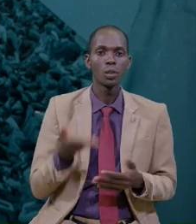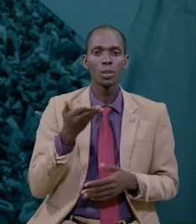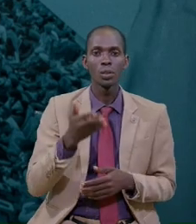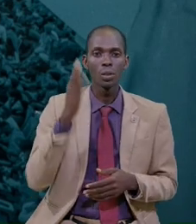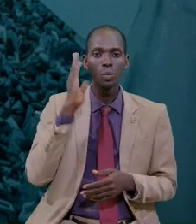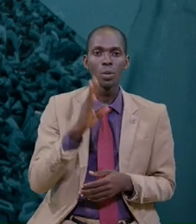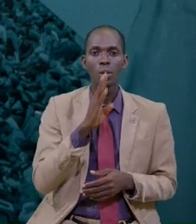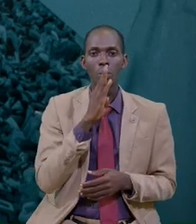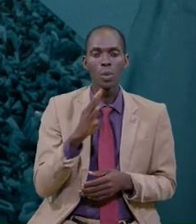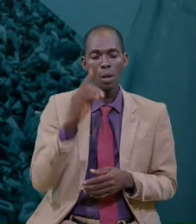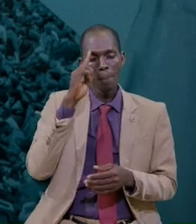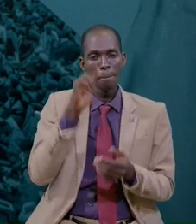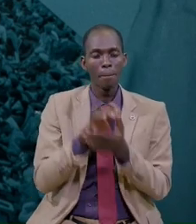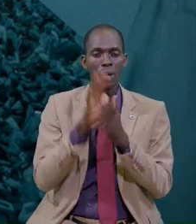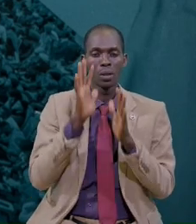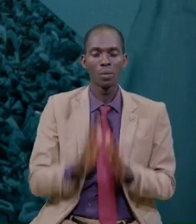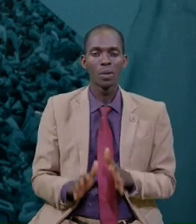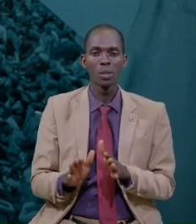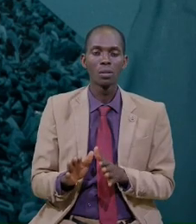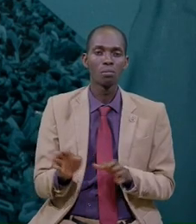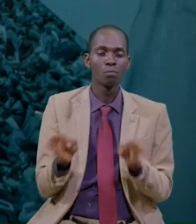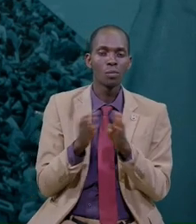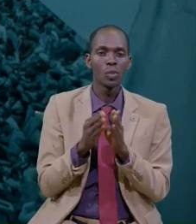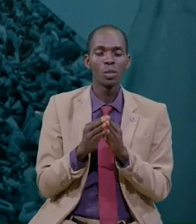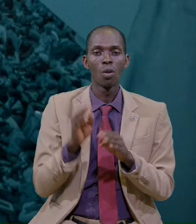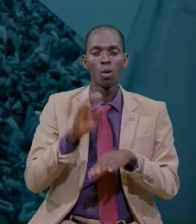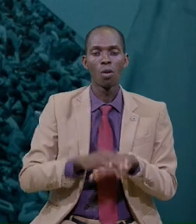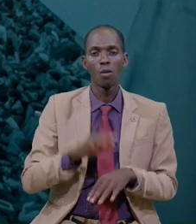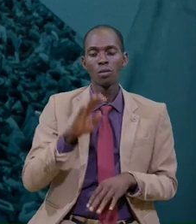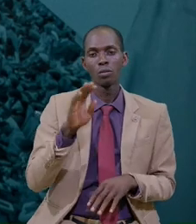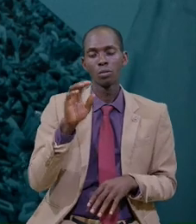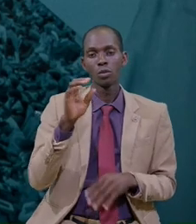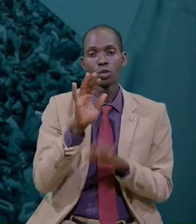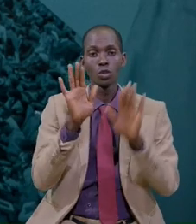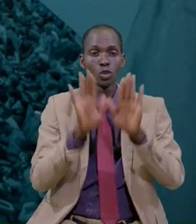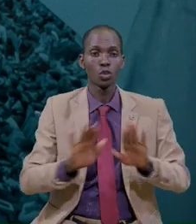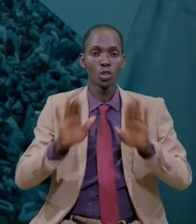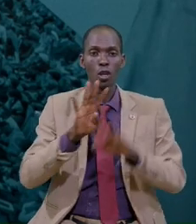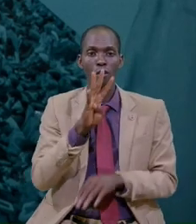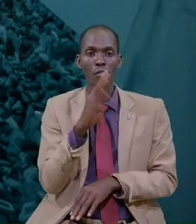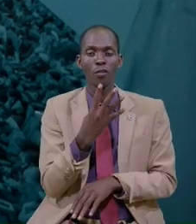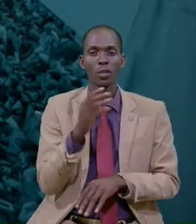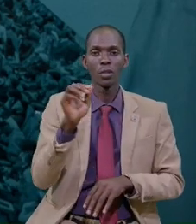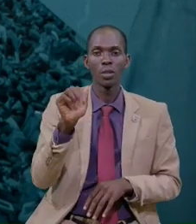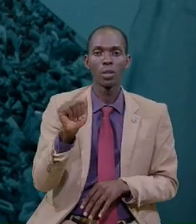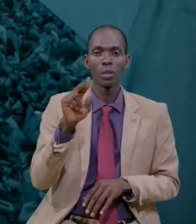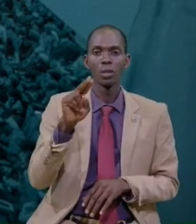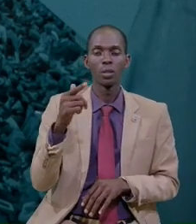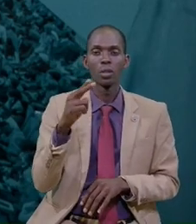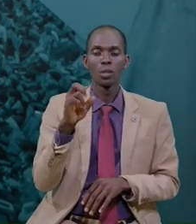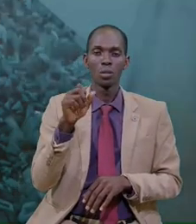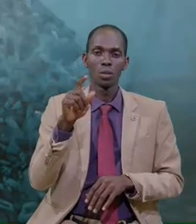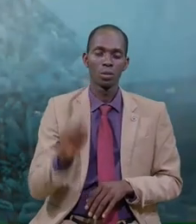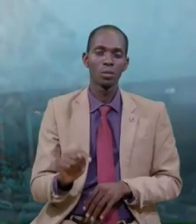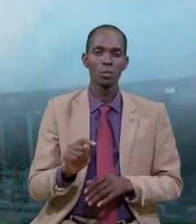believers banquet on Sunday, 4th August 2024. DEEPERLIFE and so we are